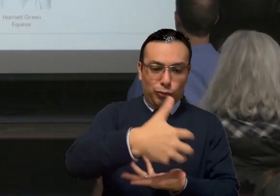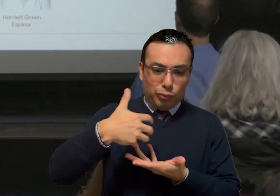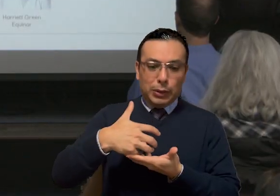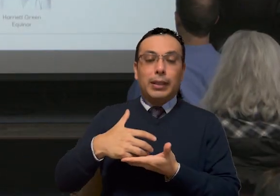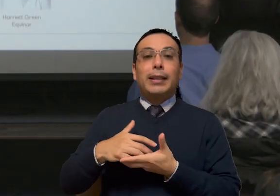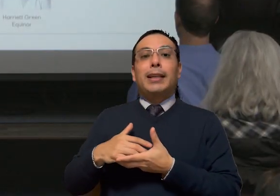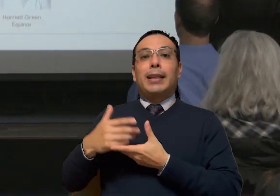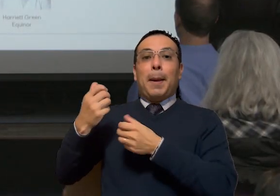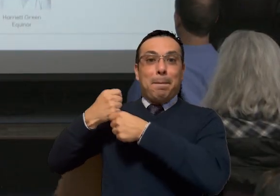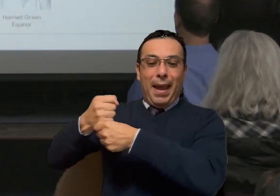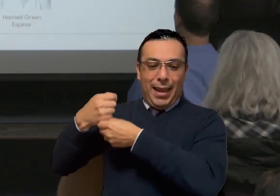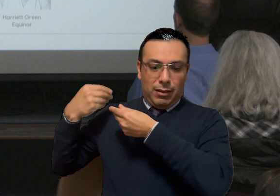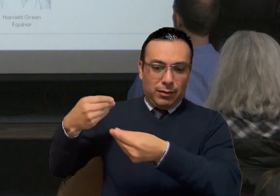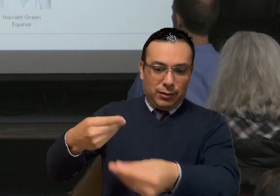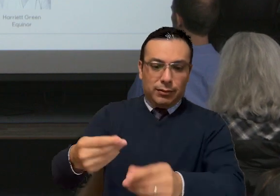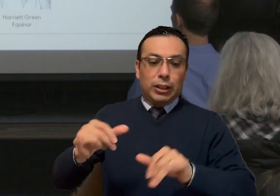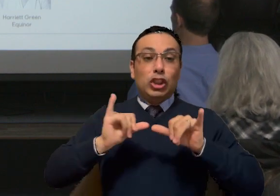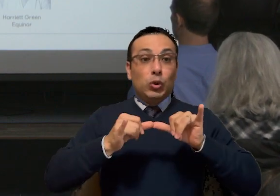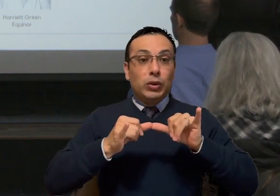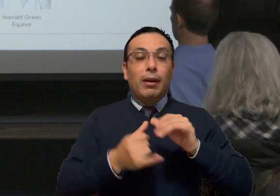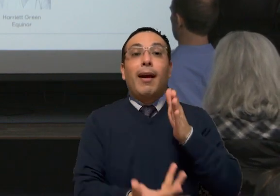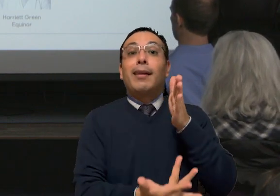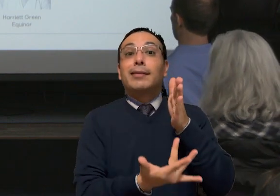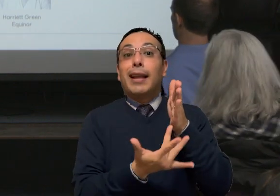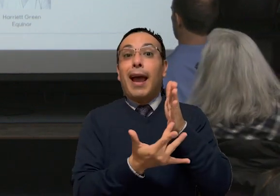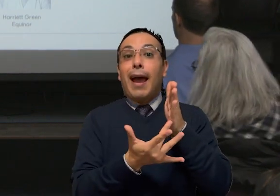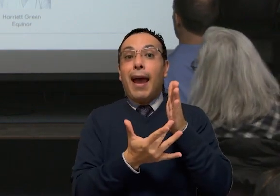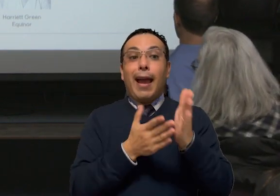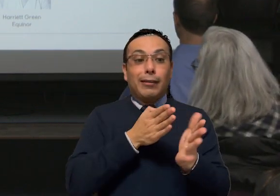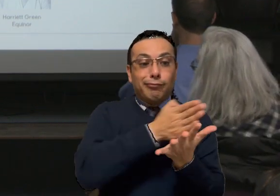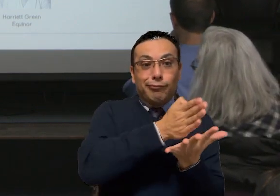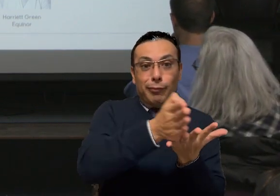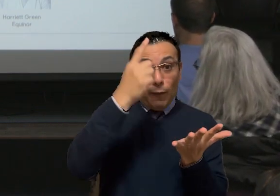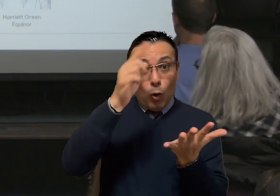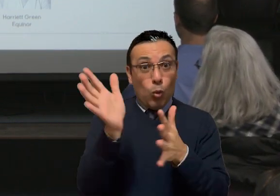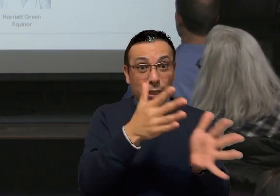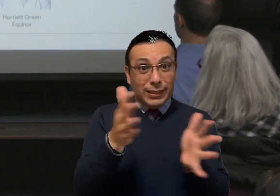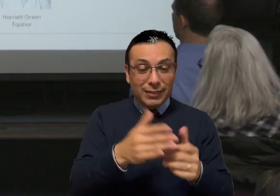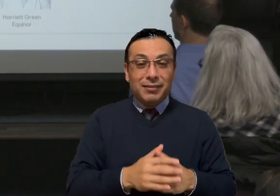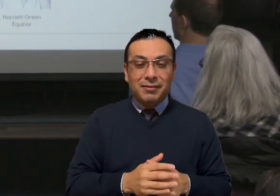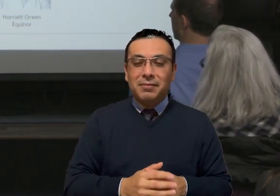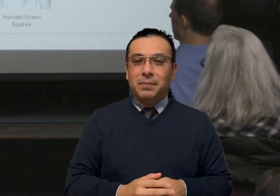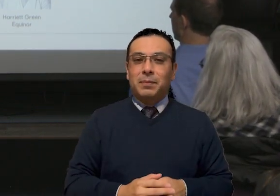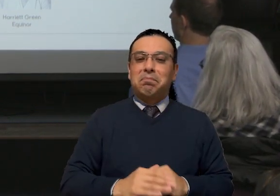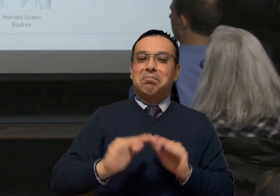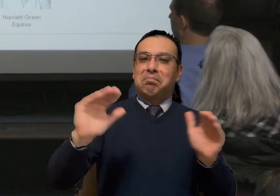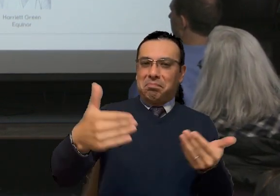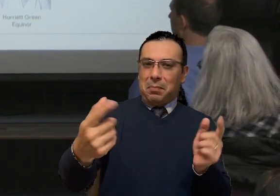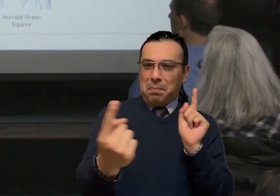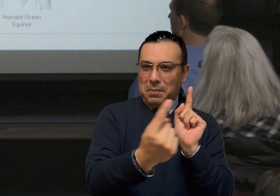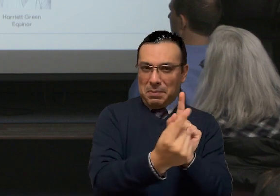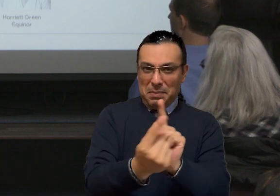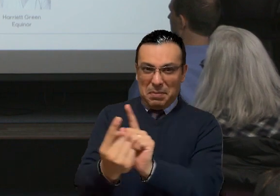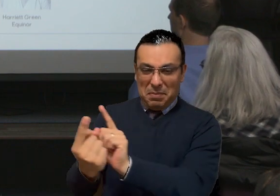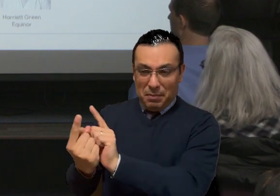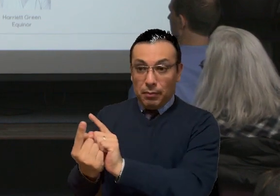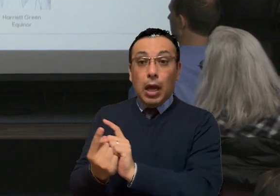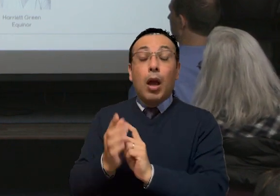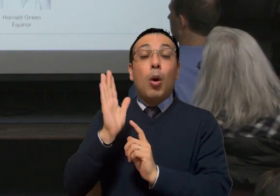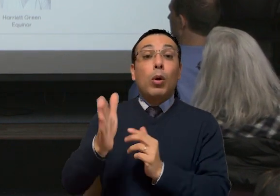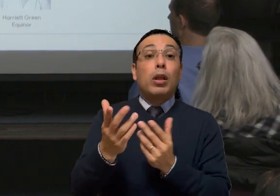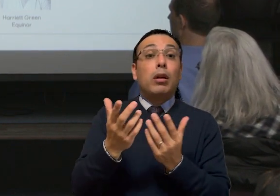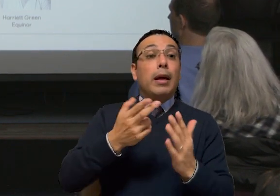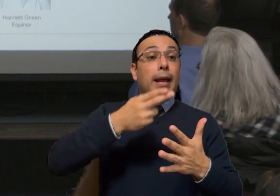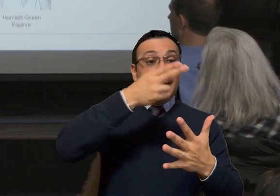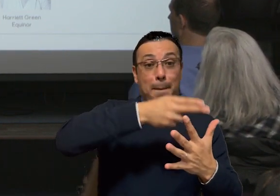wind. So we'll meet them, and then, like I said, they are going to introduce themselves, their area of expertise,